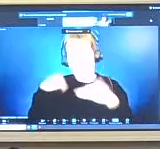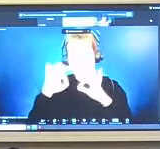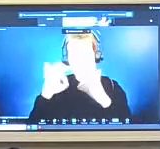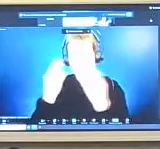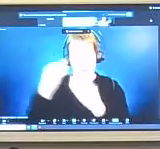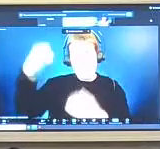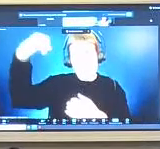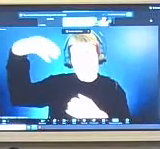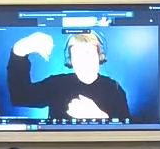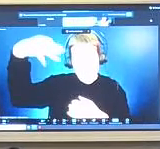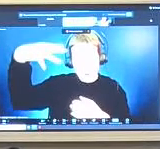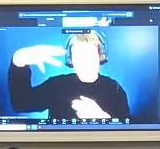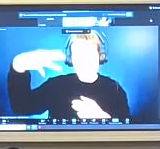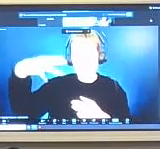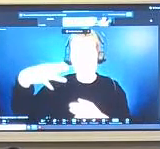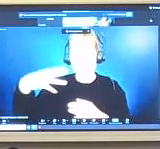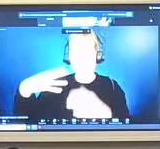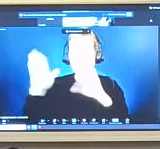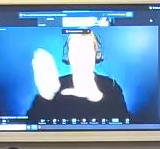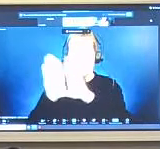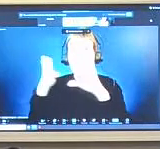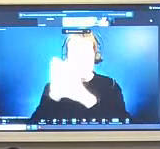bathroom door.